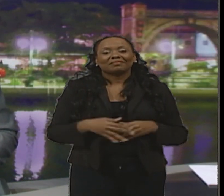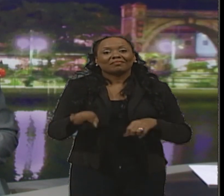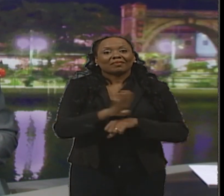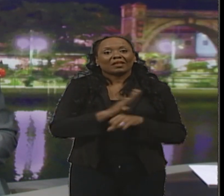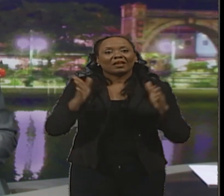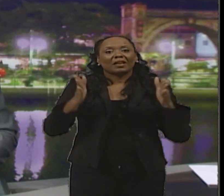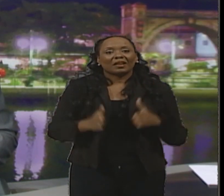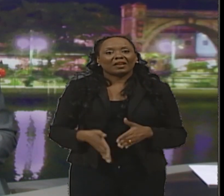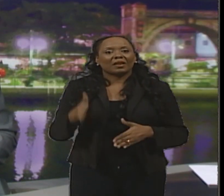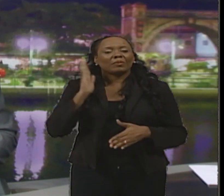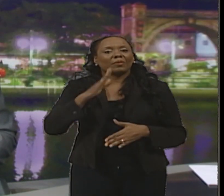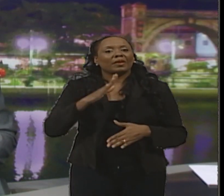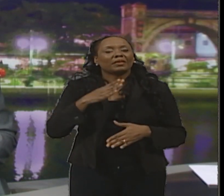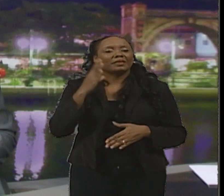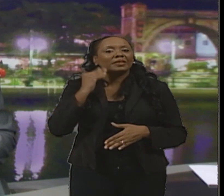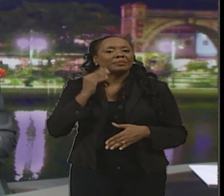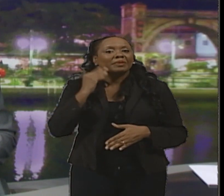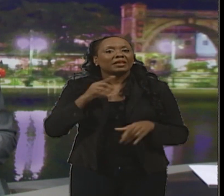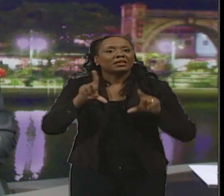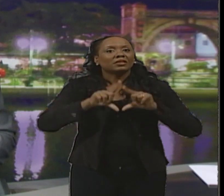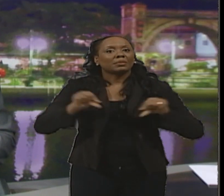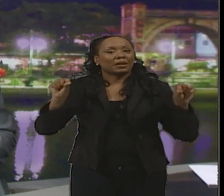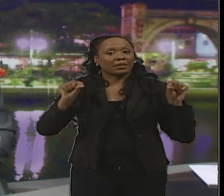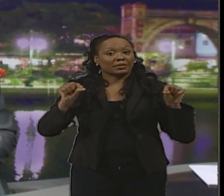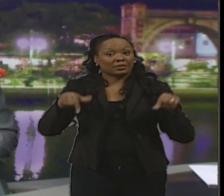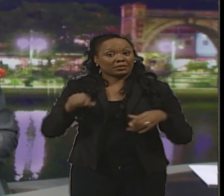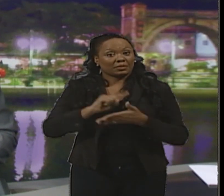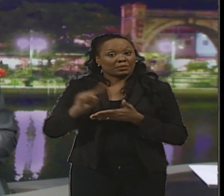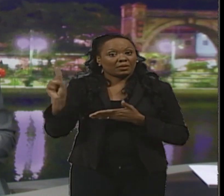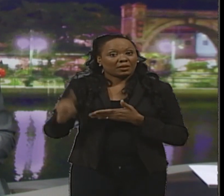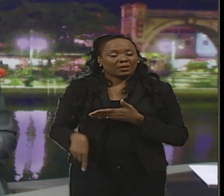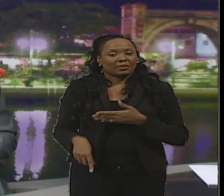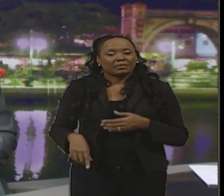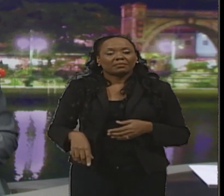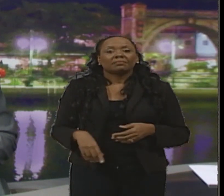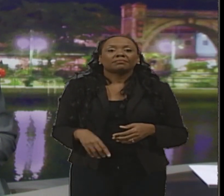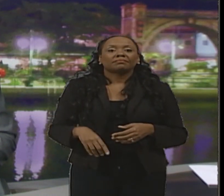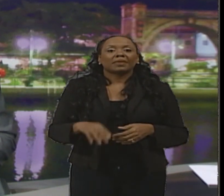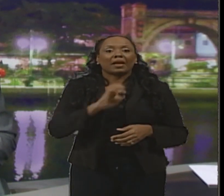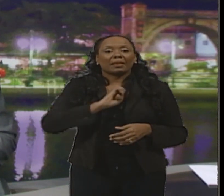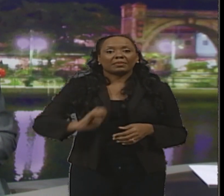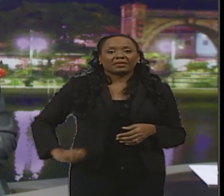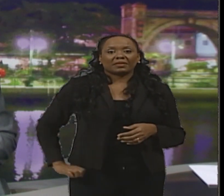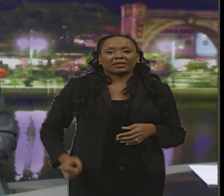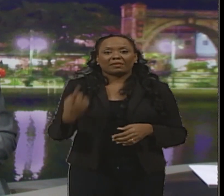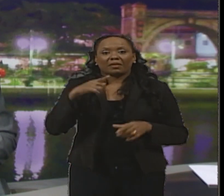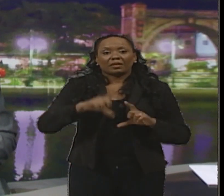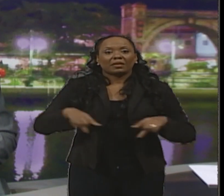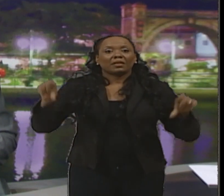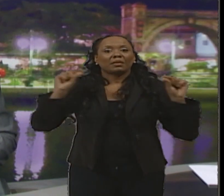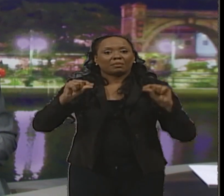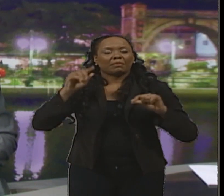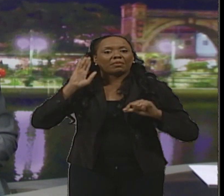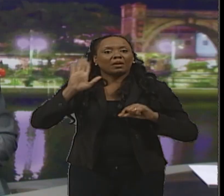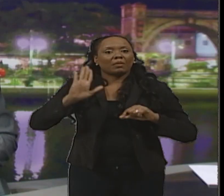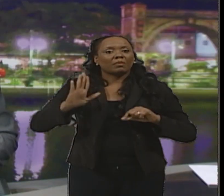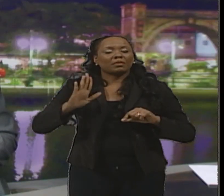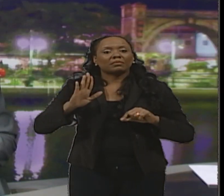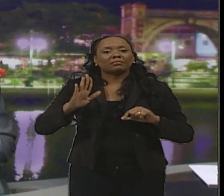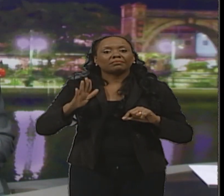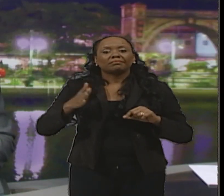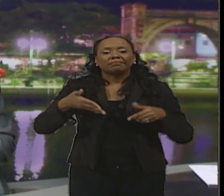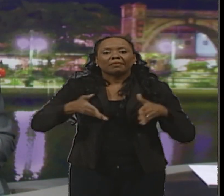Barbadians will be treated to a taste of Japan this weekend as the Embassy of Japan and Bonsai Barbados gives them a chance to see